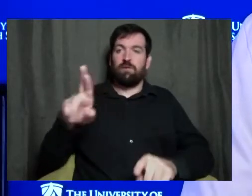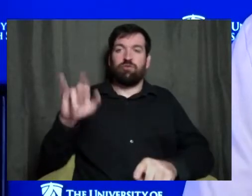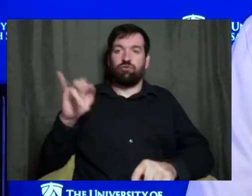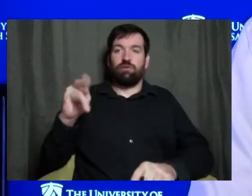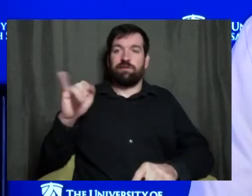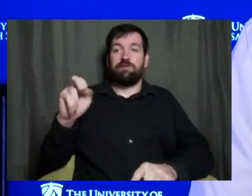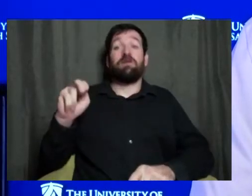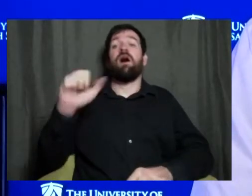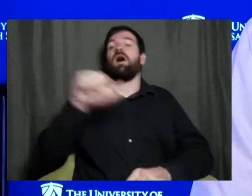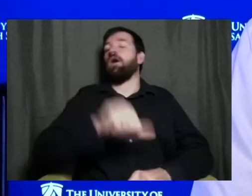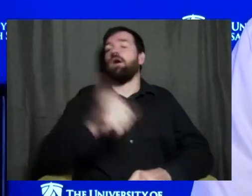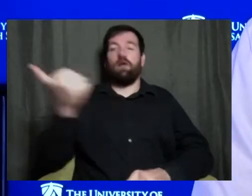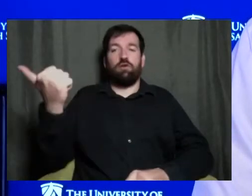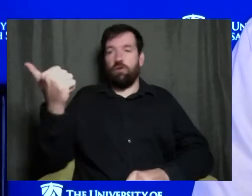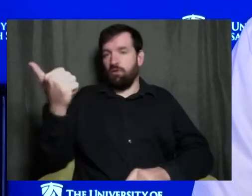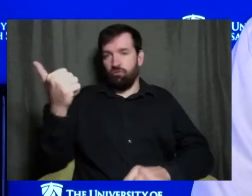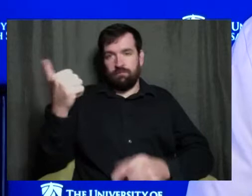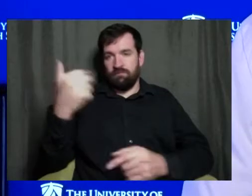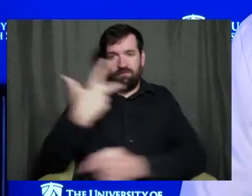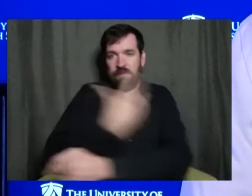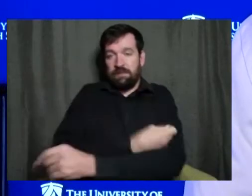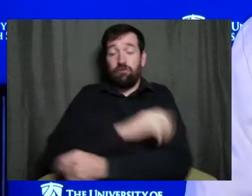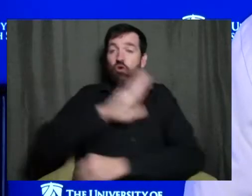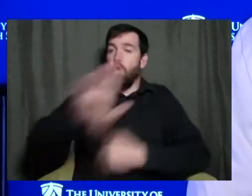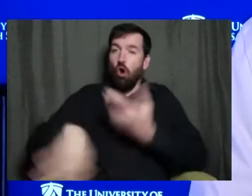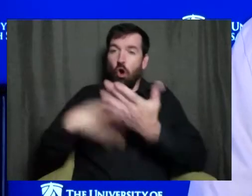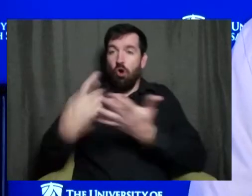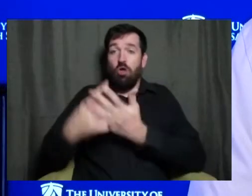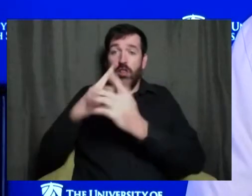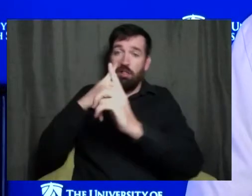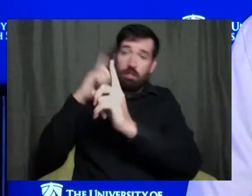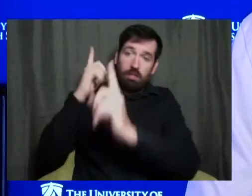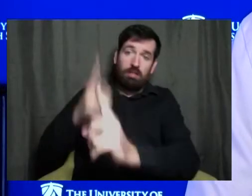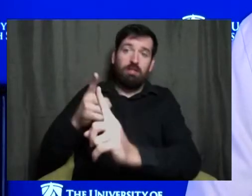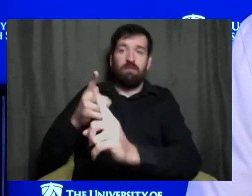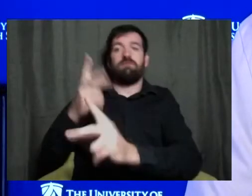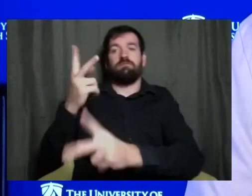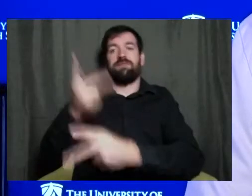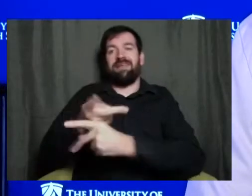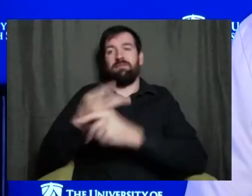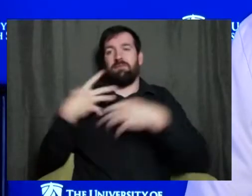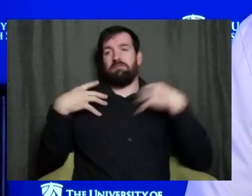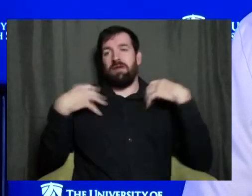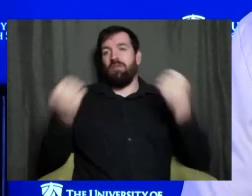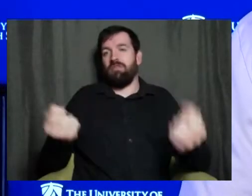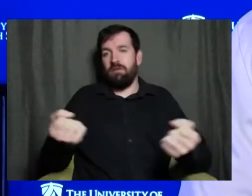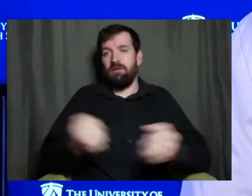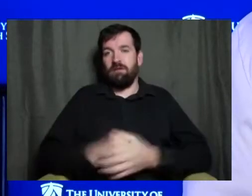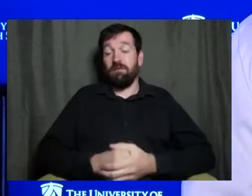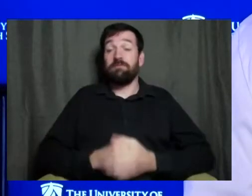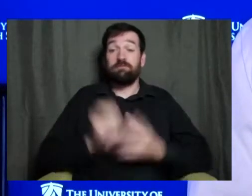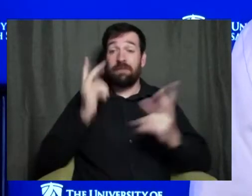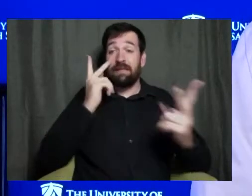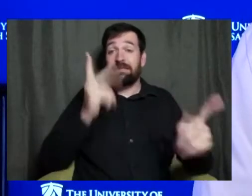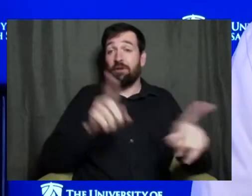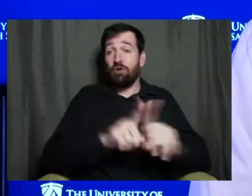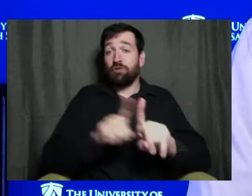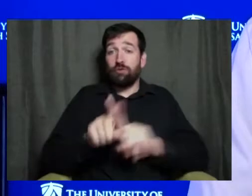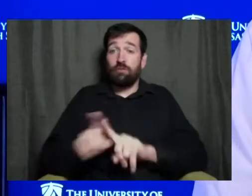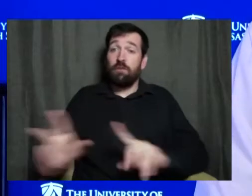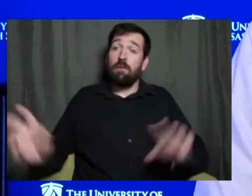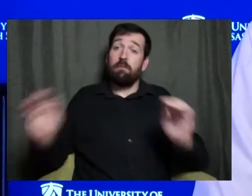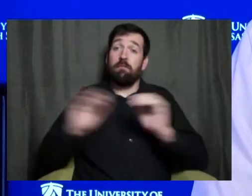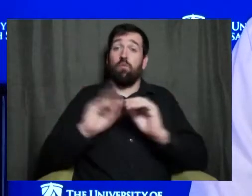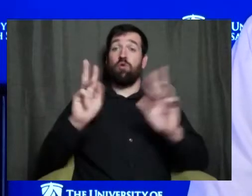vaccines. And these are all going towards the goal of keeping them healthy. And really what we see also is that the more people that are vaccinated